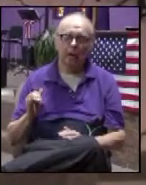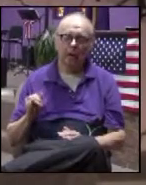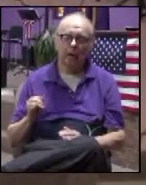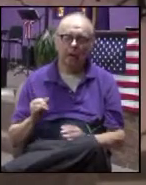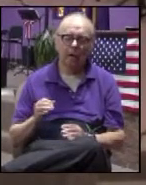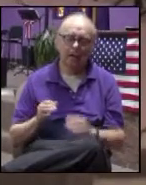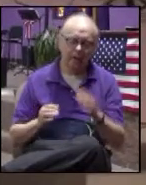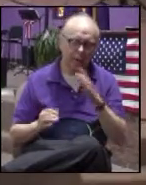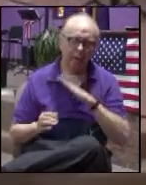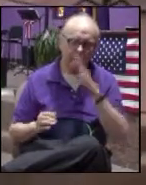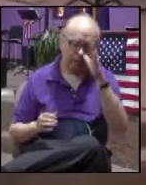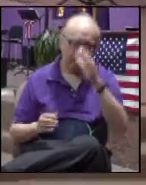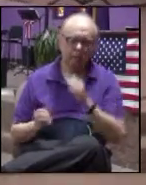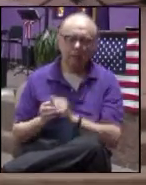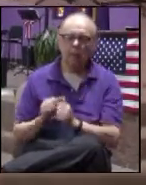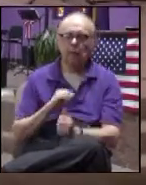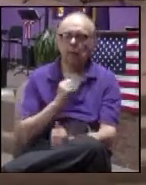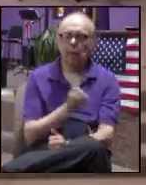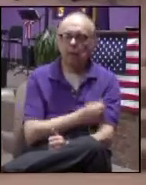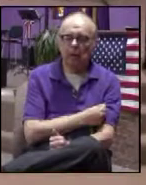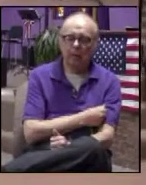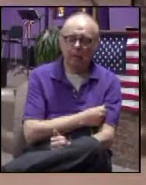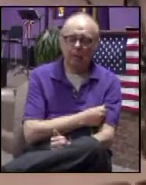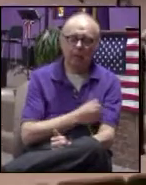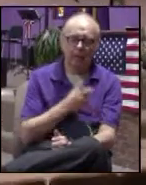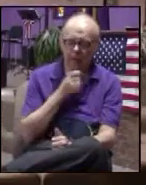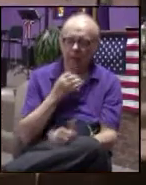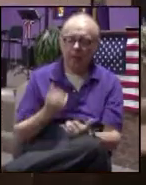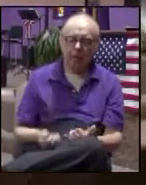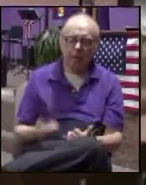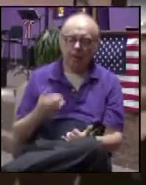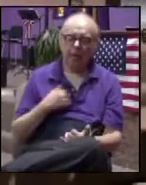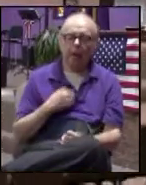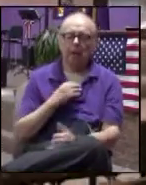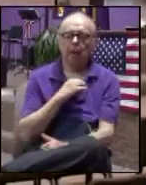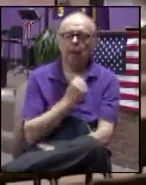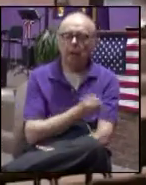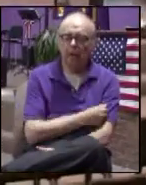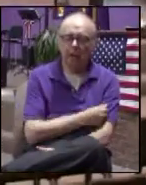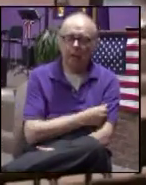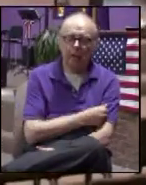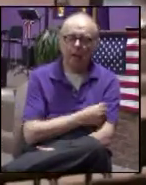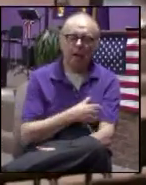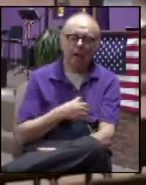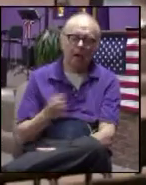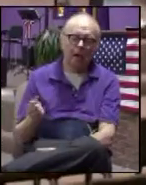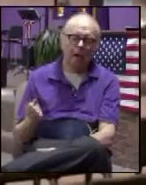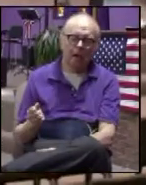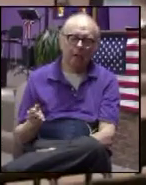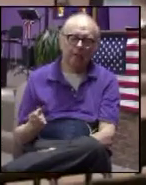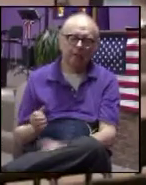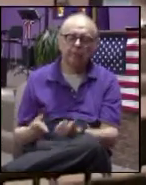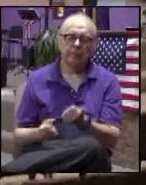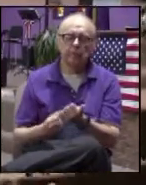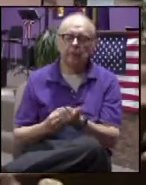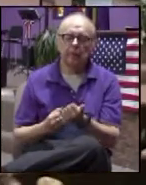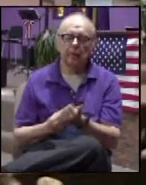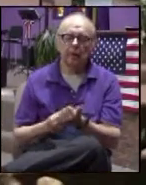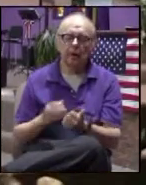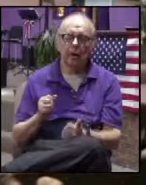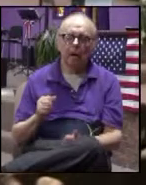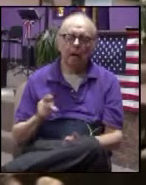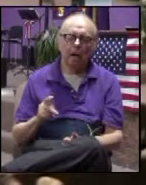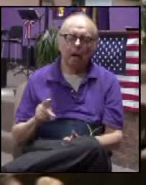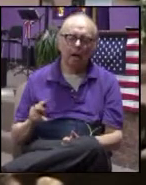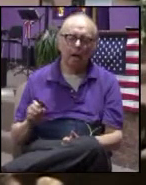gentlemen, with authority, who now has the authority to take on an apprentice, and